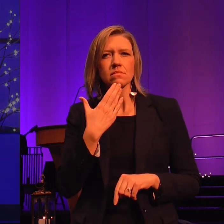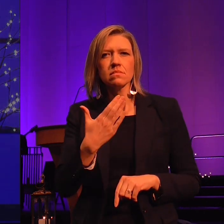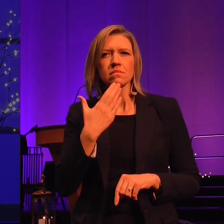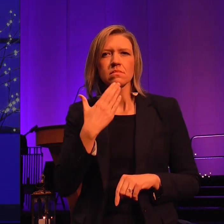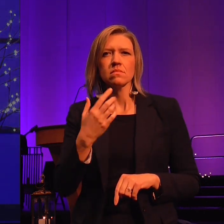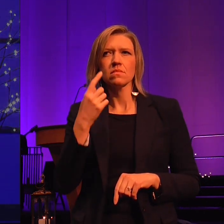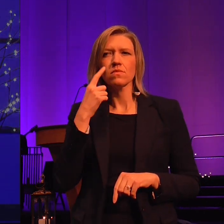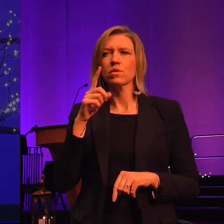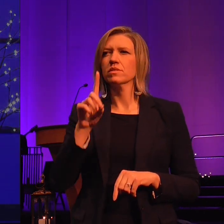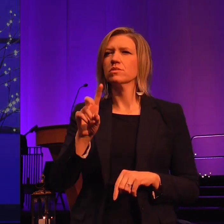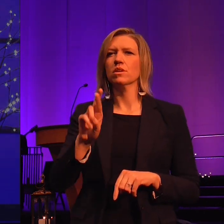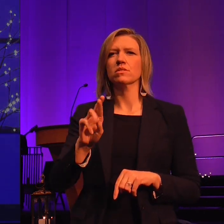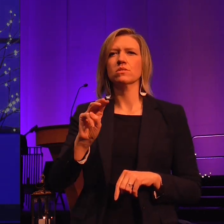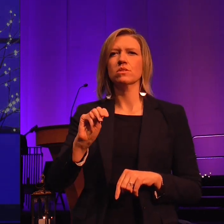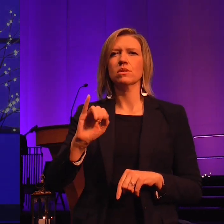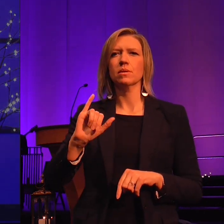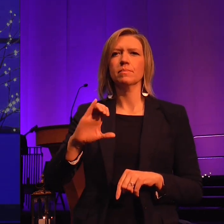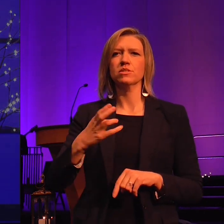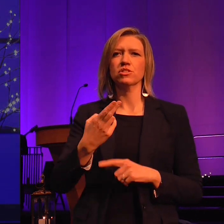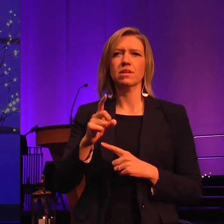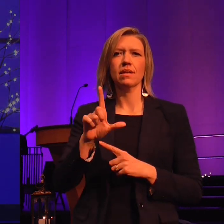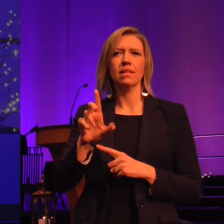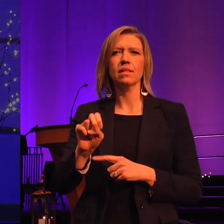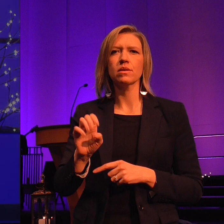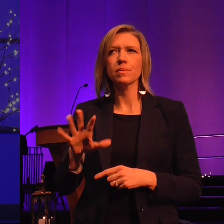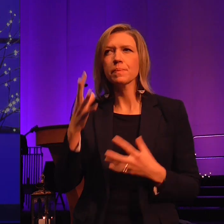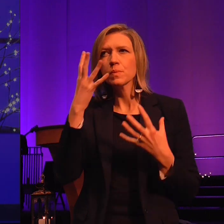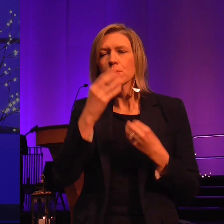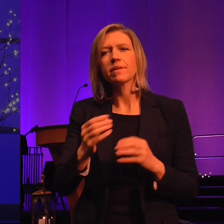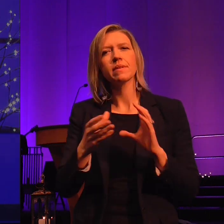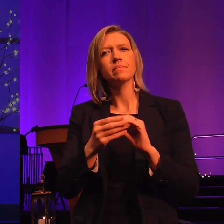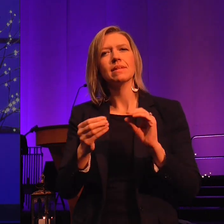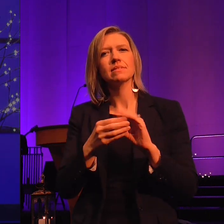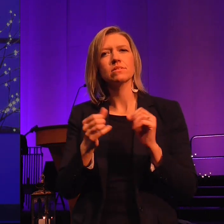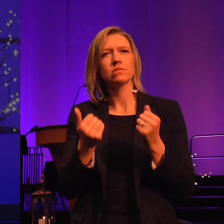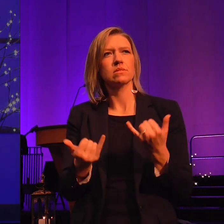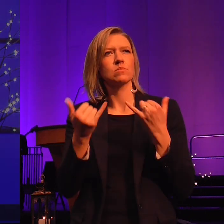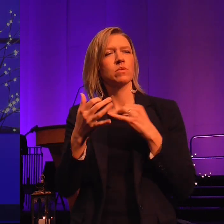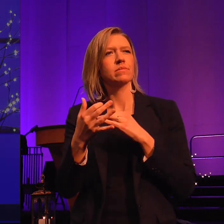Dr. Michelle and her beautiful message this morning about forgiveness.